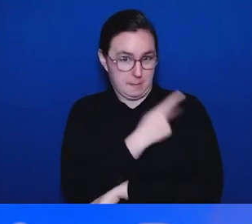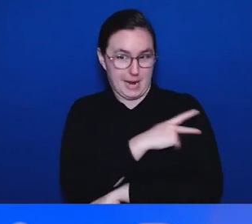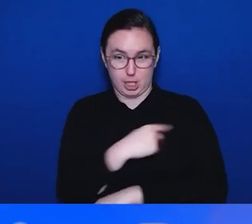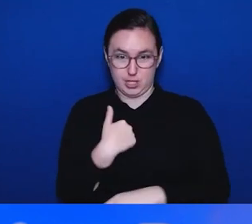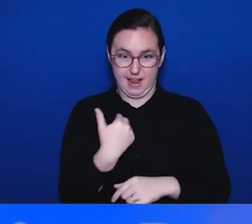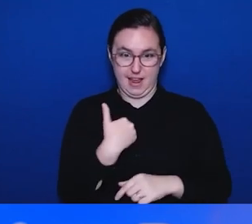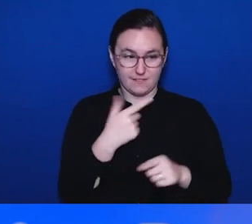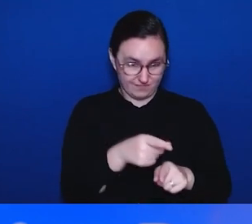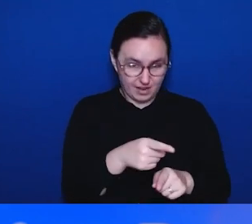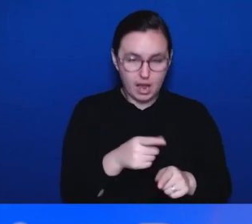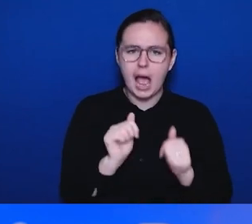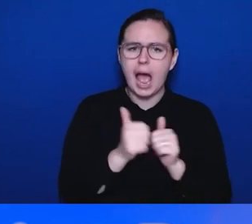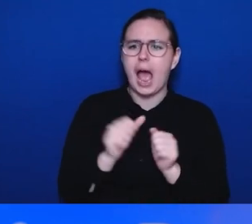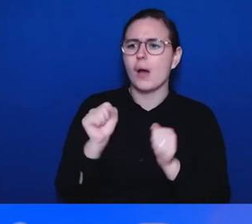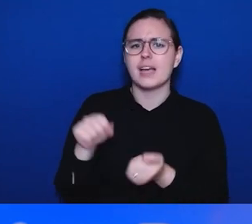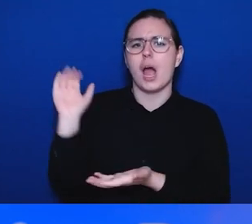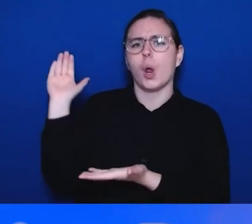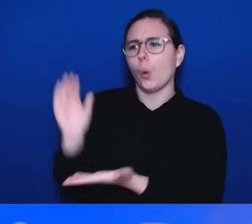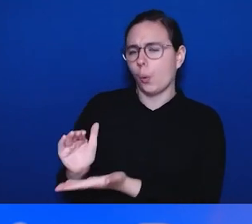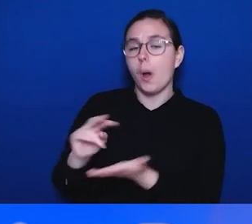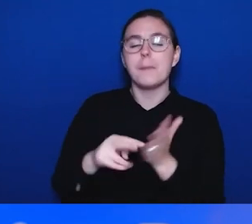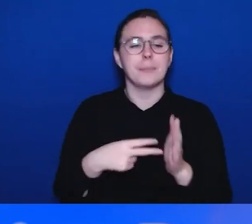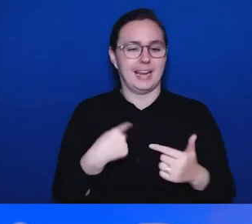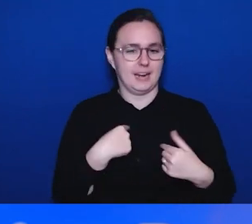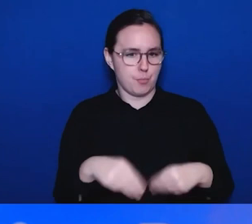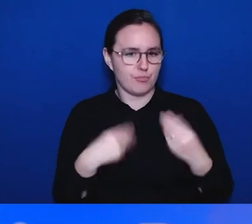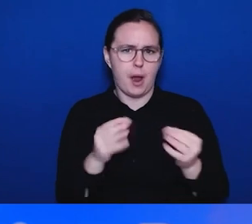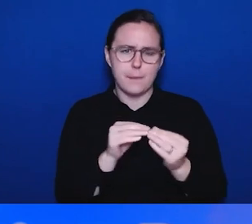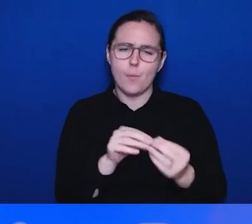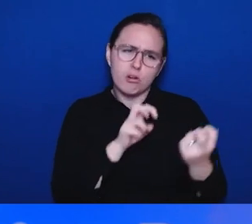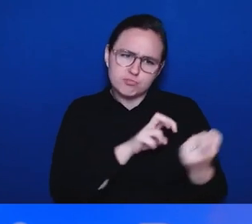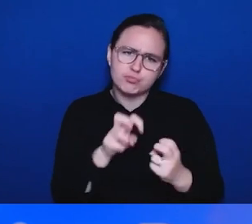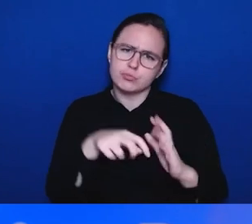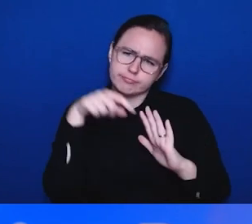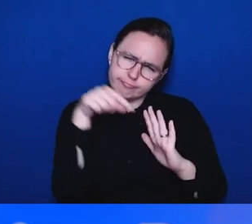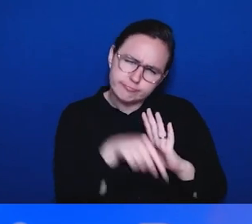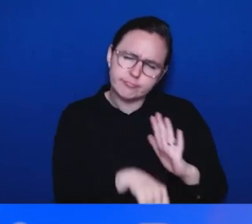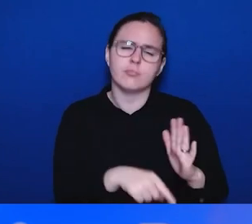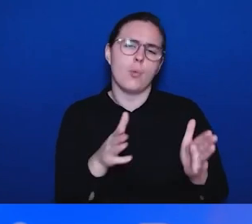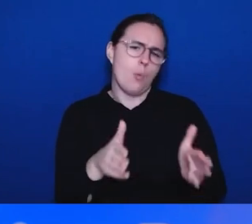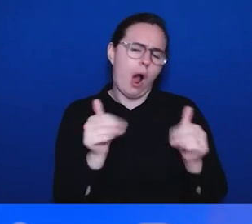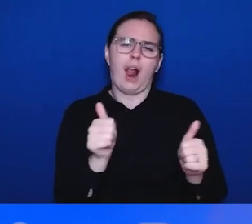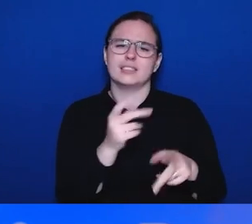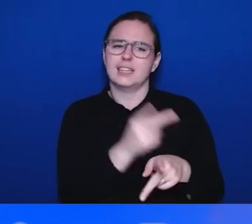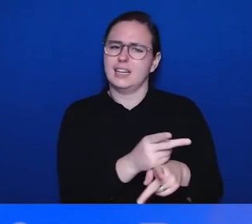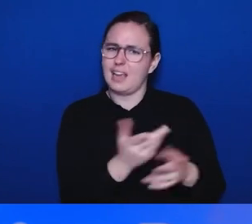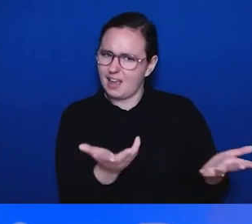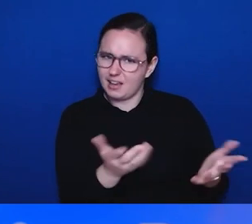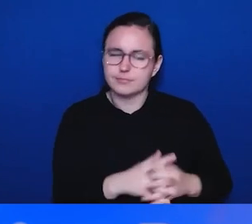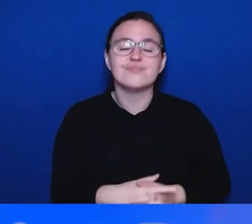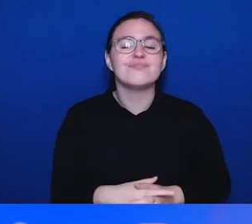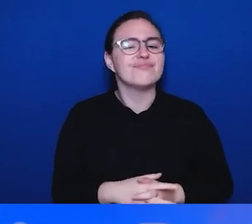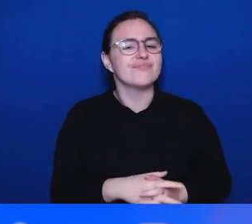Are we doing anything to lessen their burden so that they can attend the people better and can provide good medical facilities which they are entitled